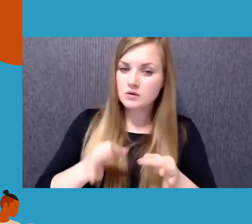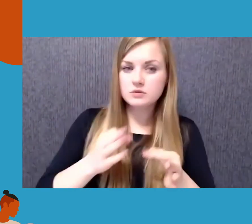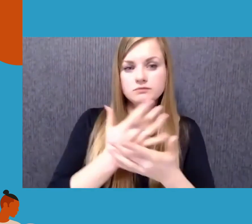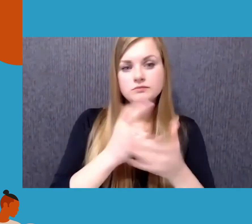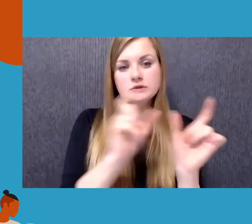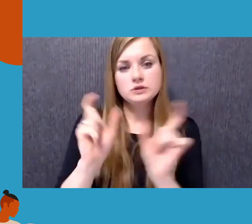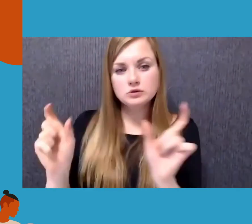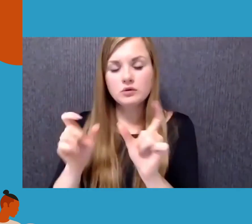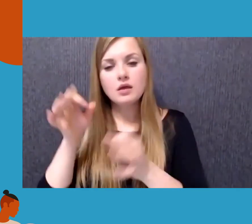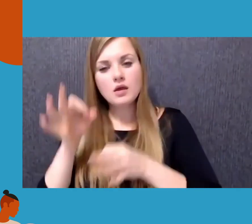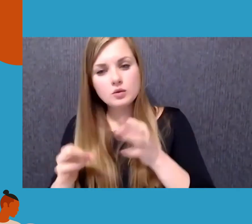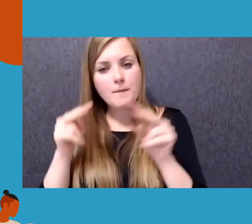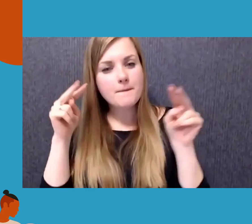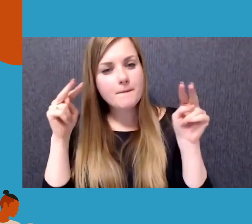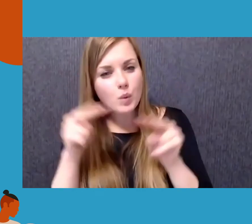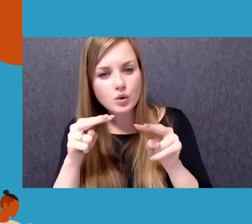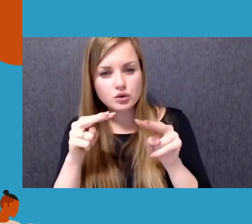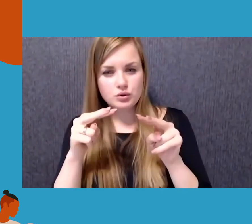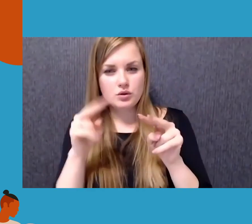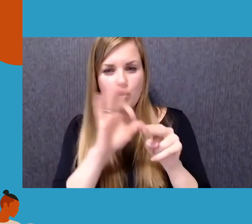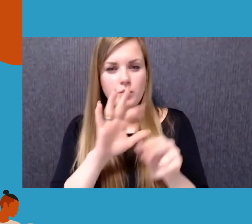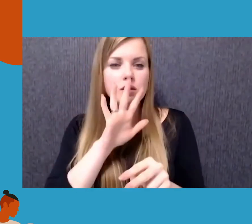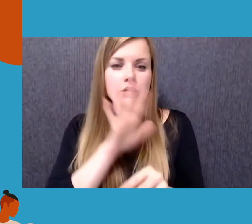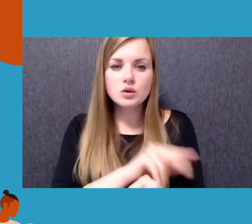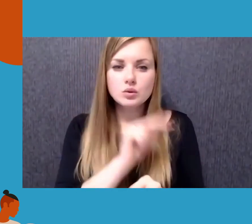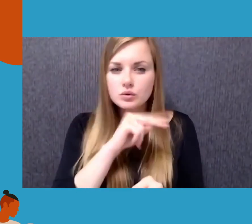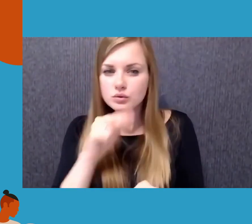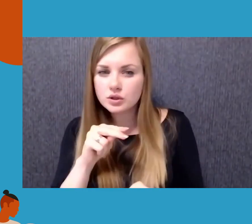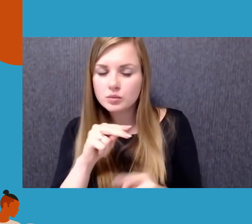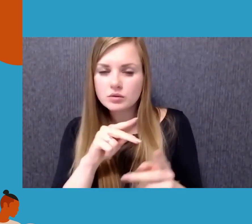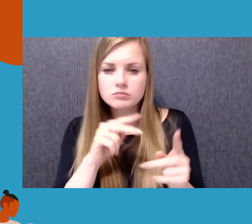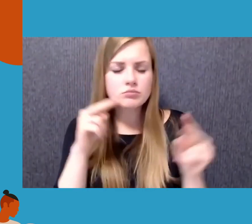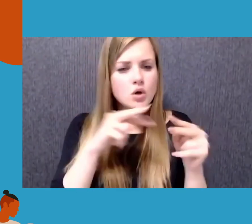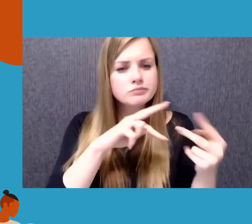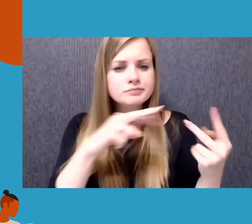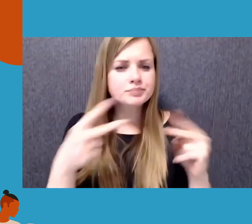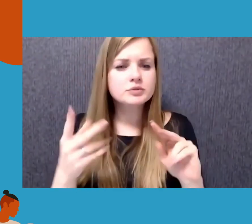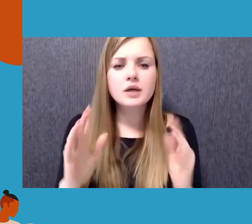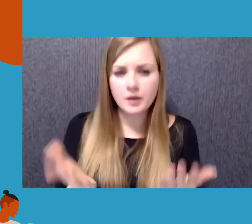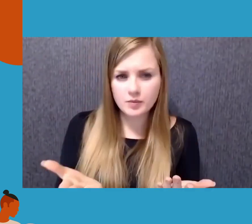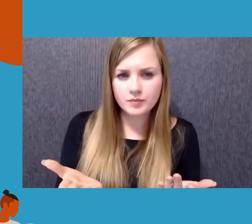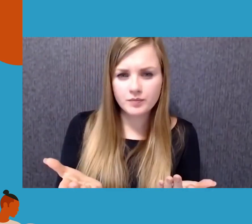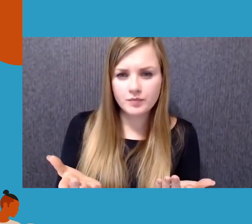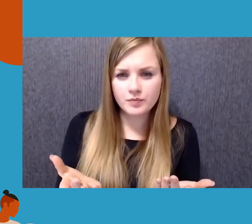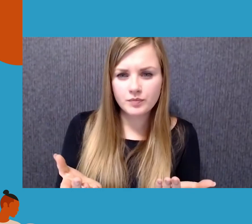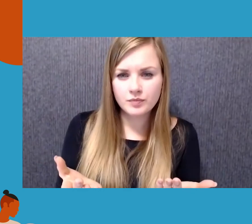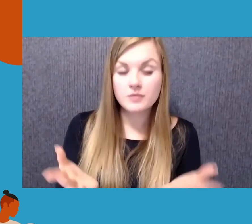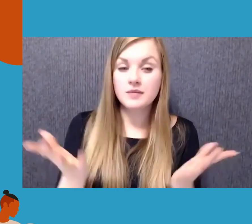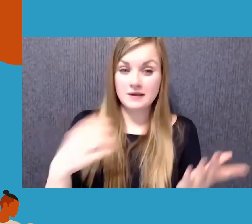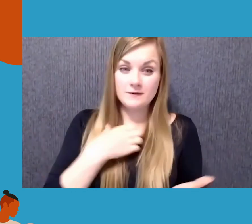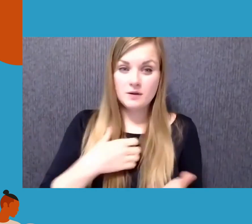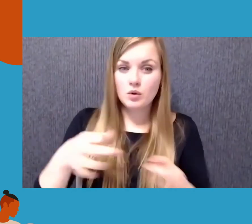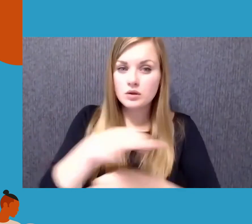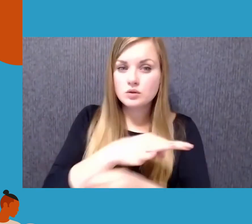How it could influence the attitude and reaction towards hate speech and